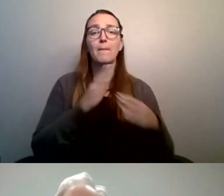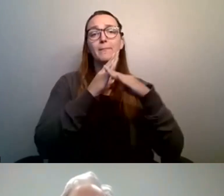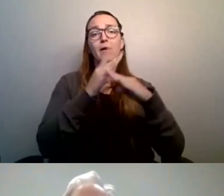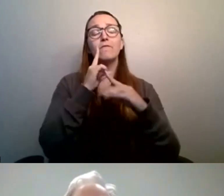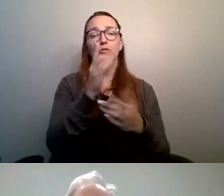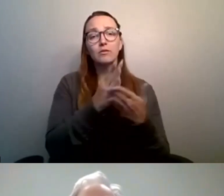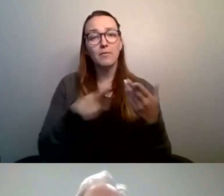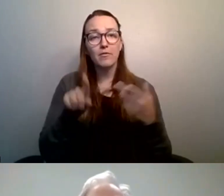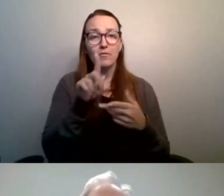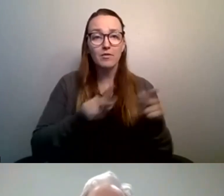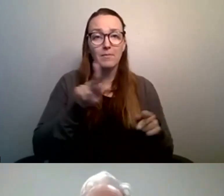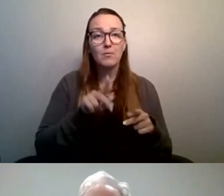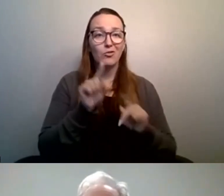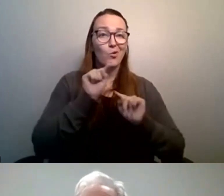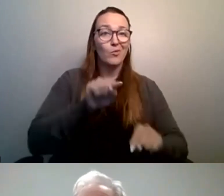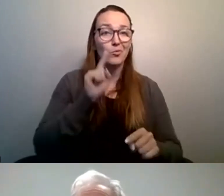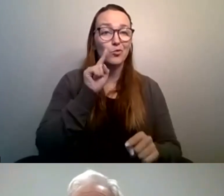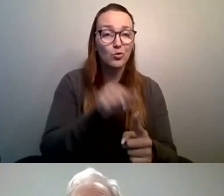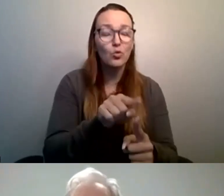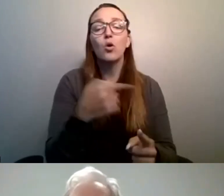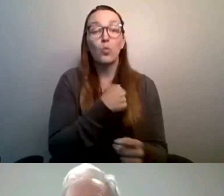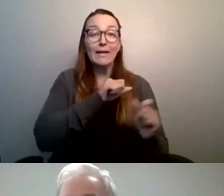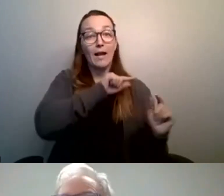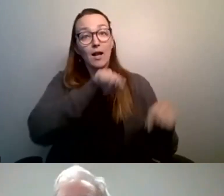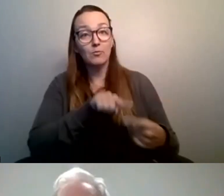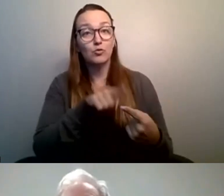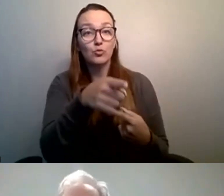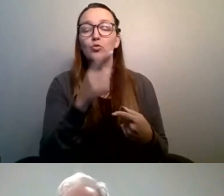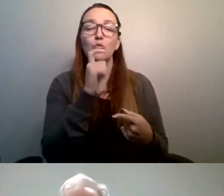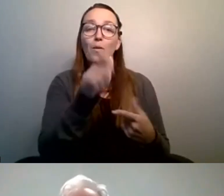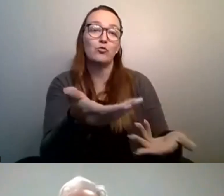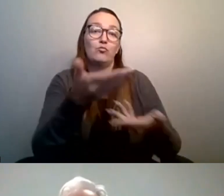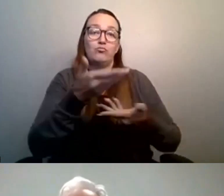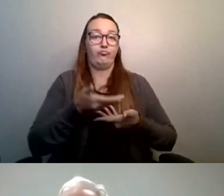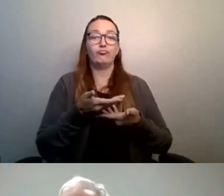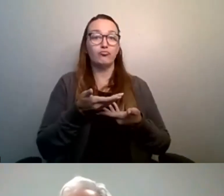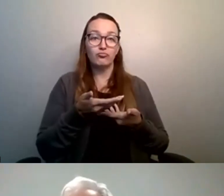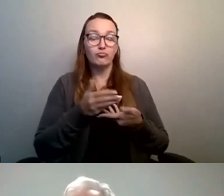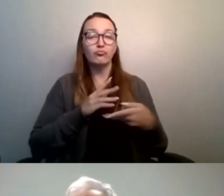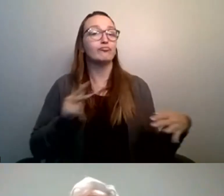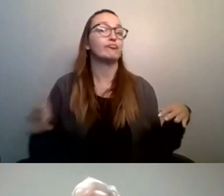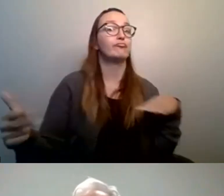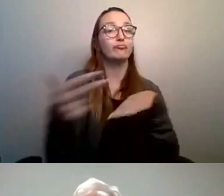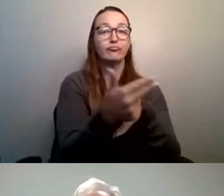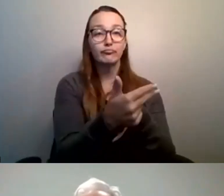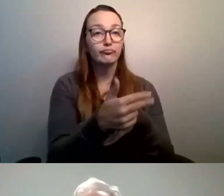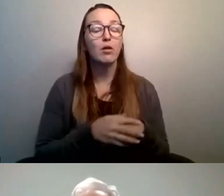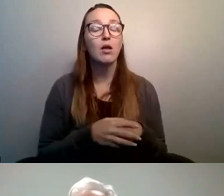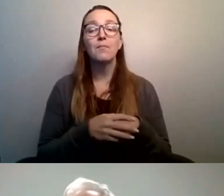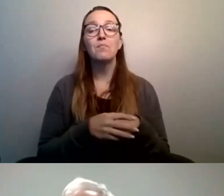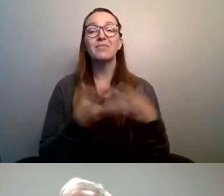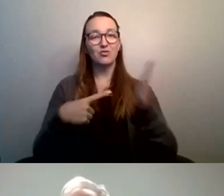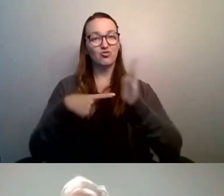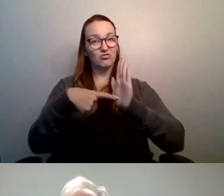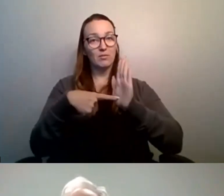be happy to come to you. You don't even have to bring them to us. And I think demonstrating that